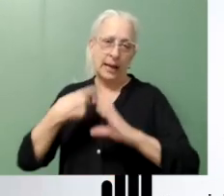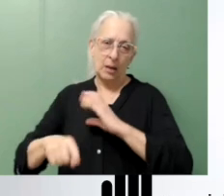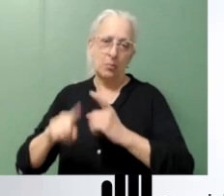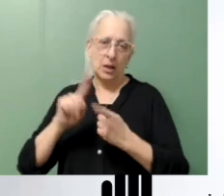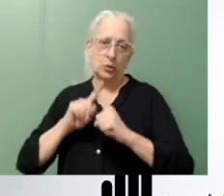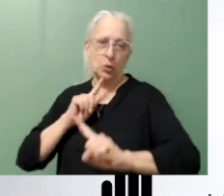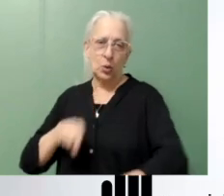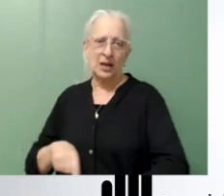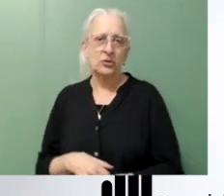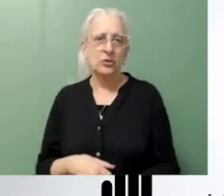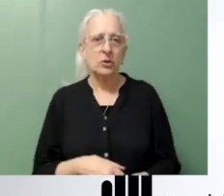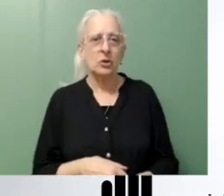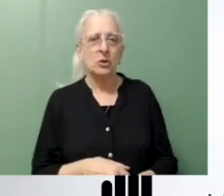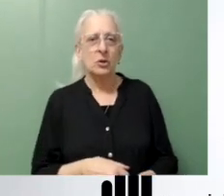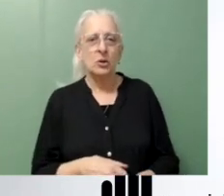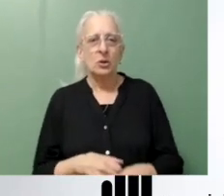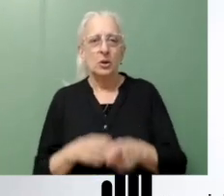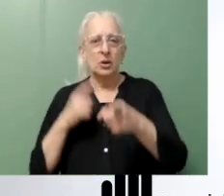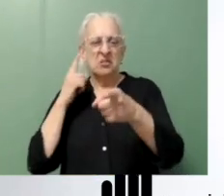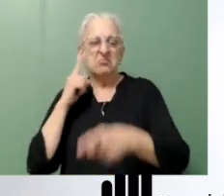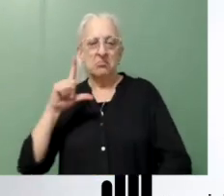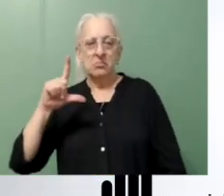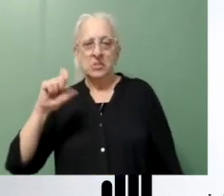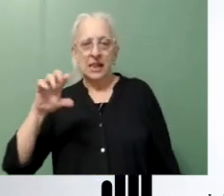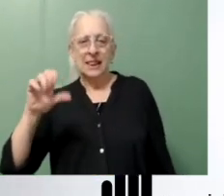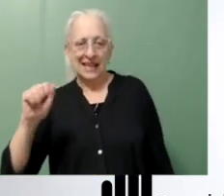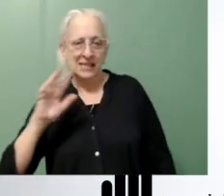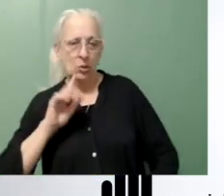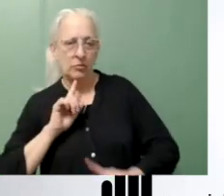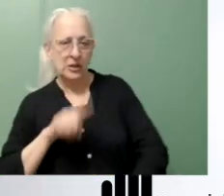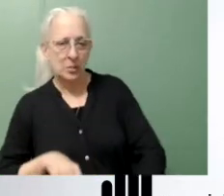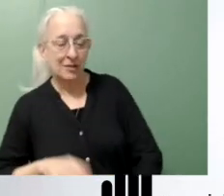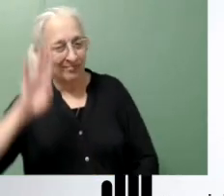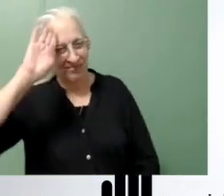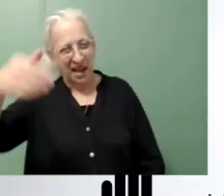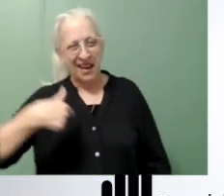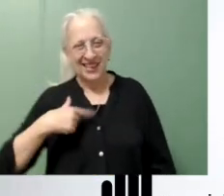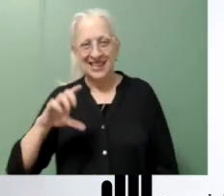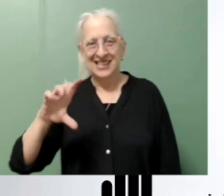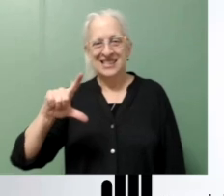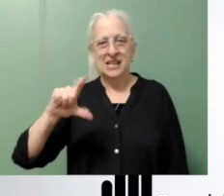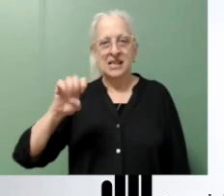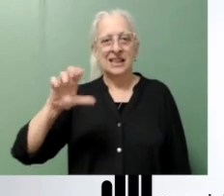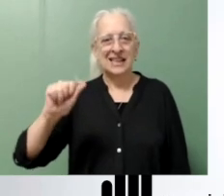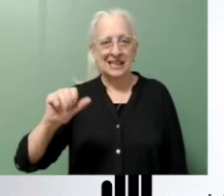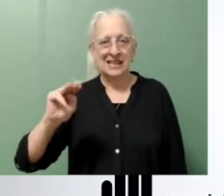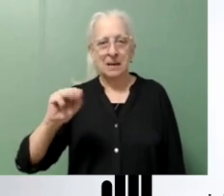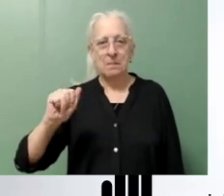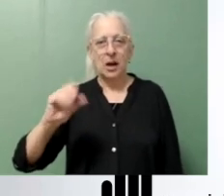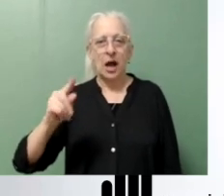Like Lisa will respond to that. Hi, thanks. Yeah, this is Lisa McCumber with